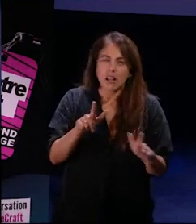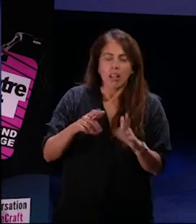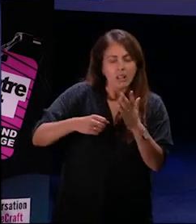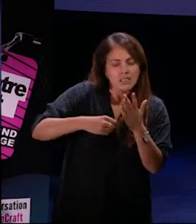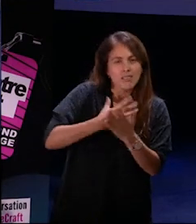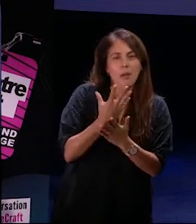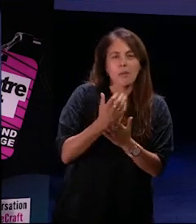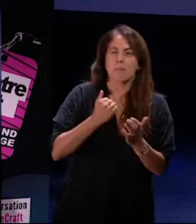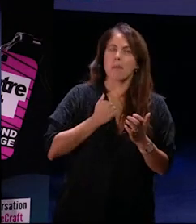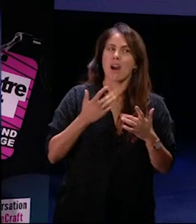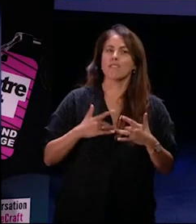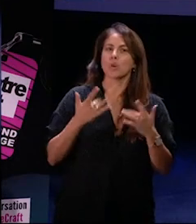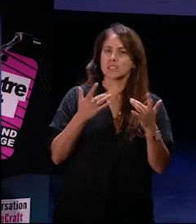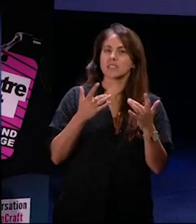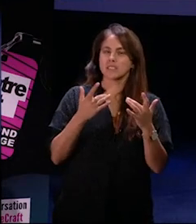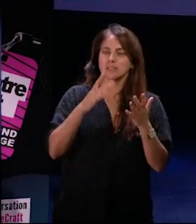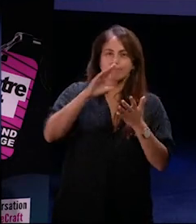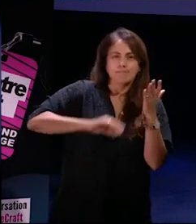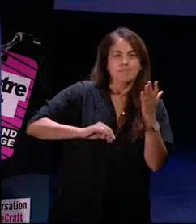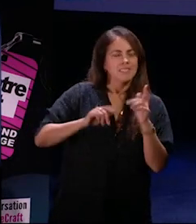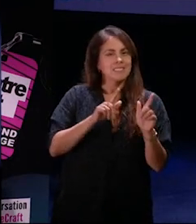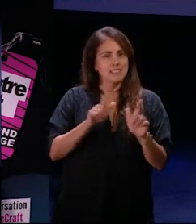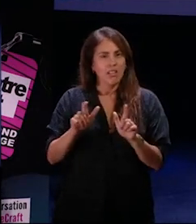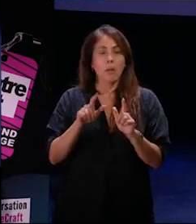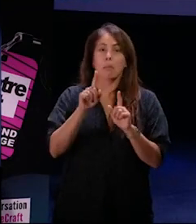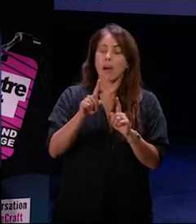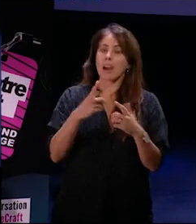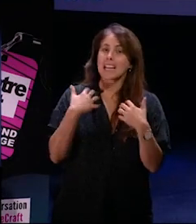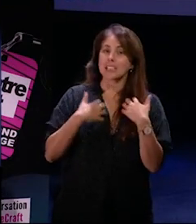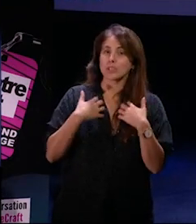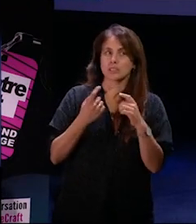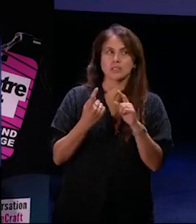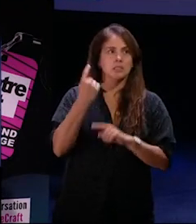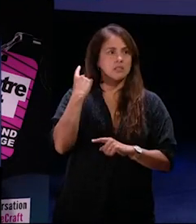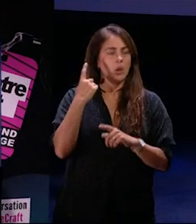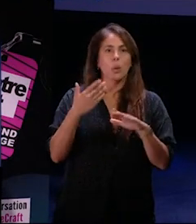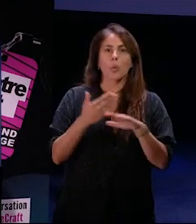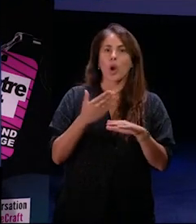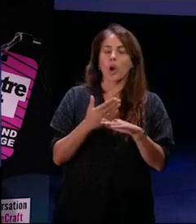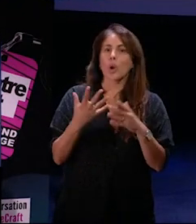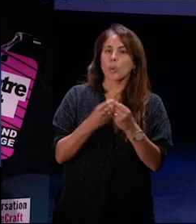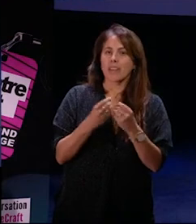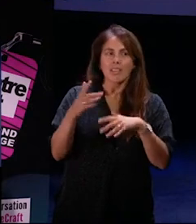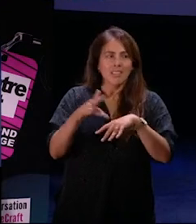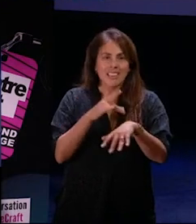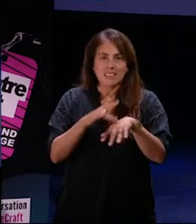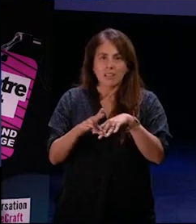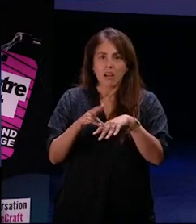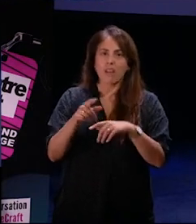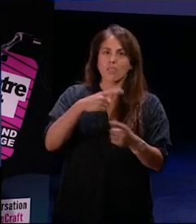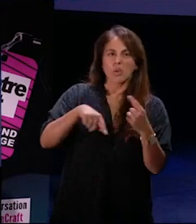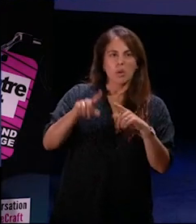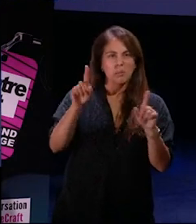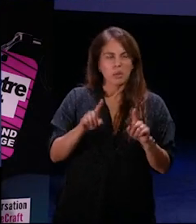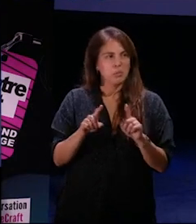that voice. I was very, very interested at one time in working with theatre for people of,